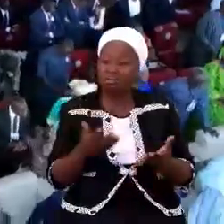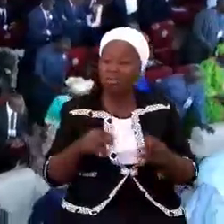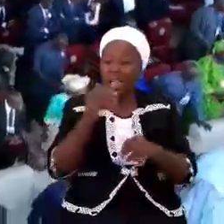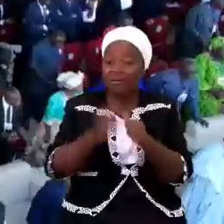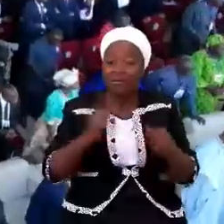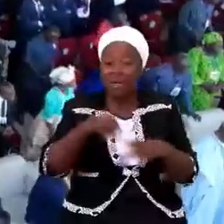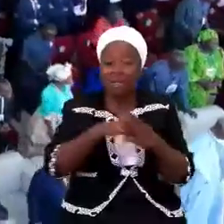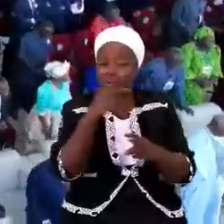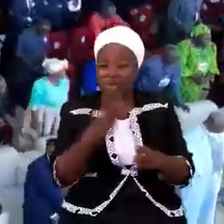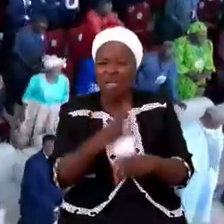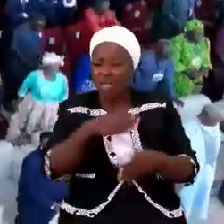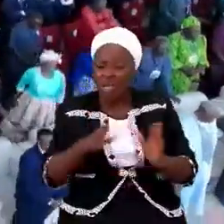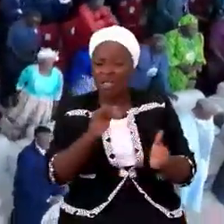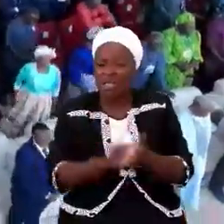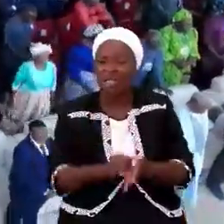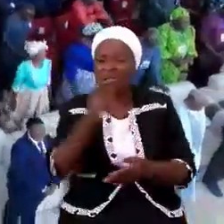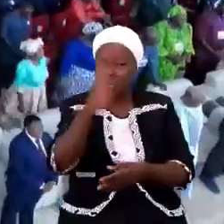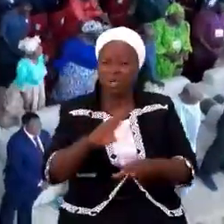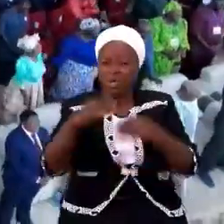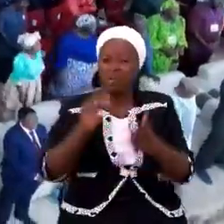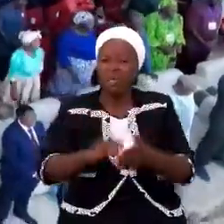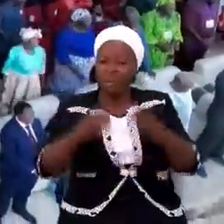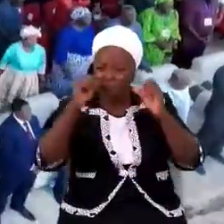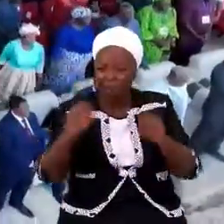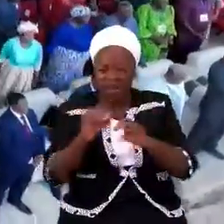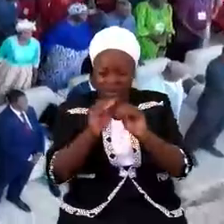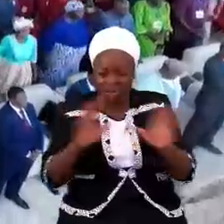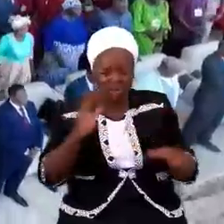unto the Lord will answer your prayer.